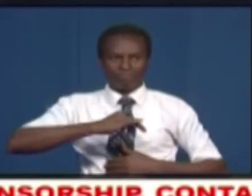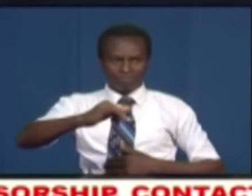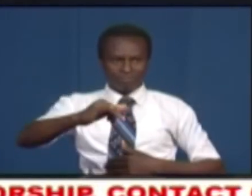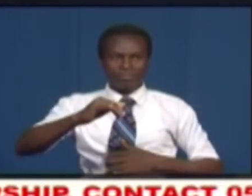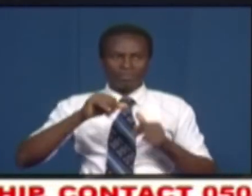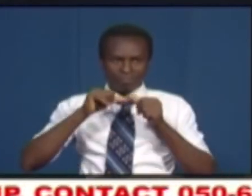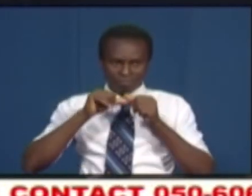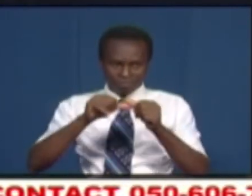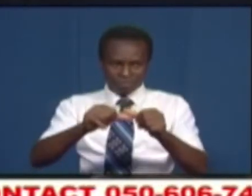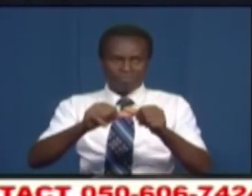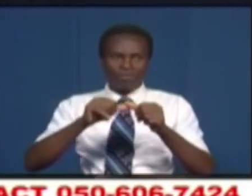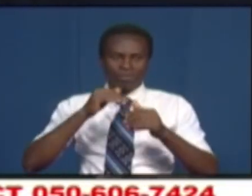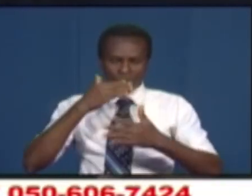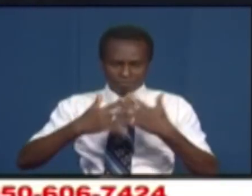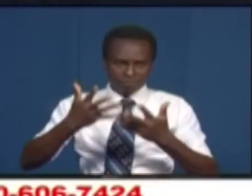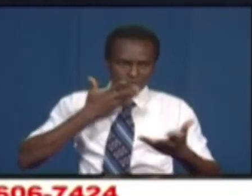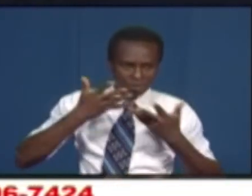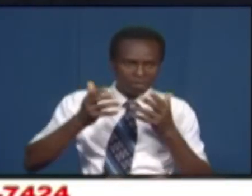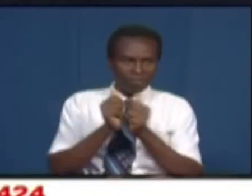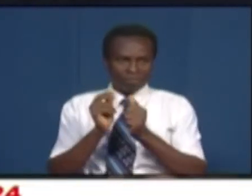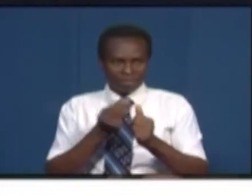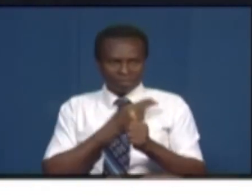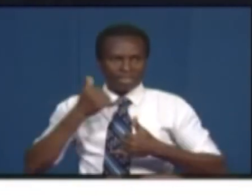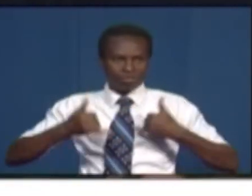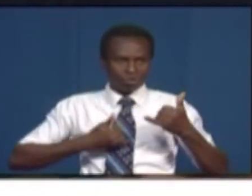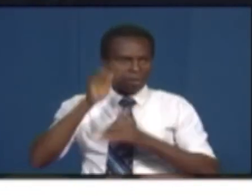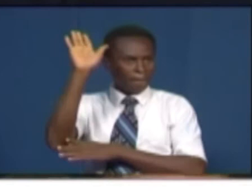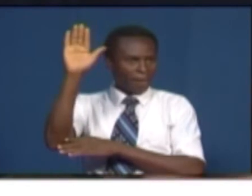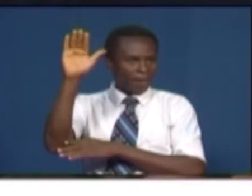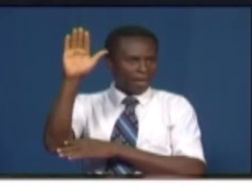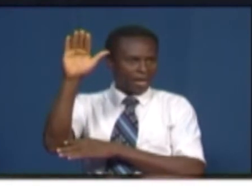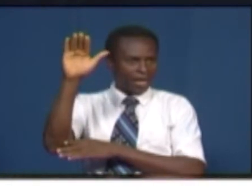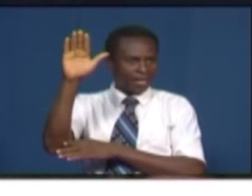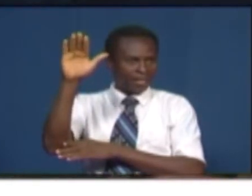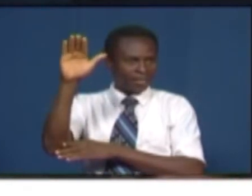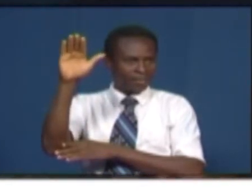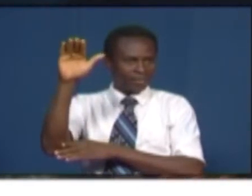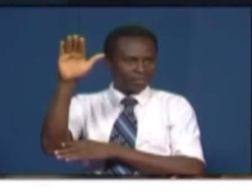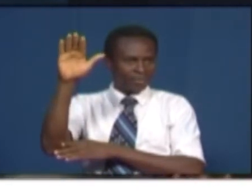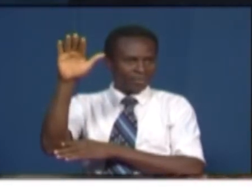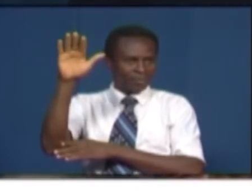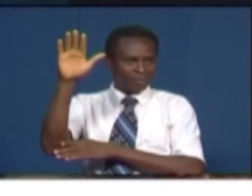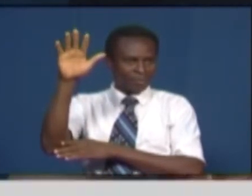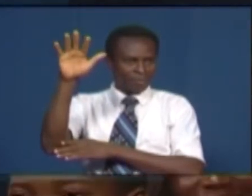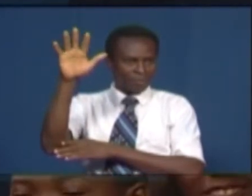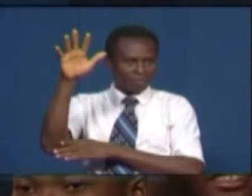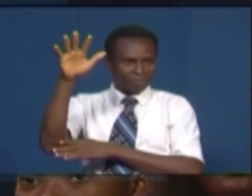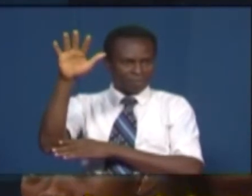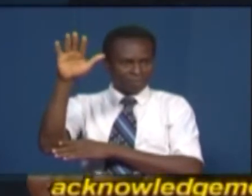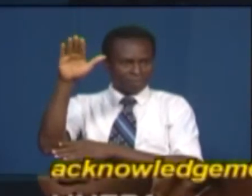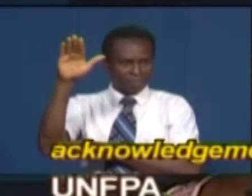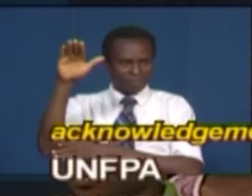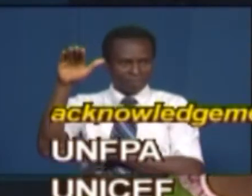keep engaging with us and enjoy the rest of your weekend. Bye. Please, bye bye, everybody.